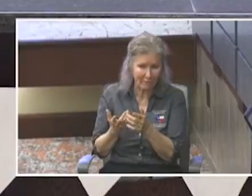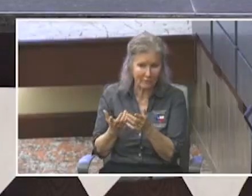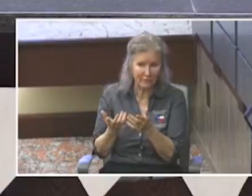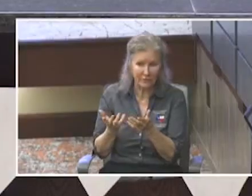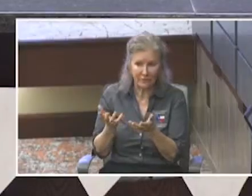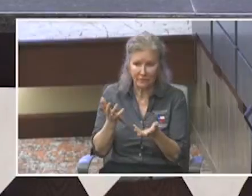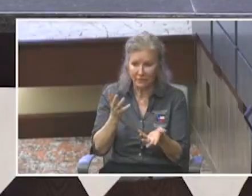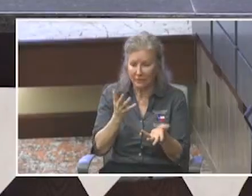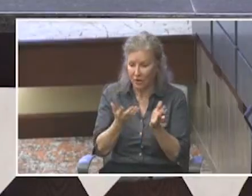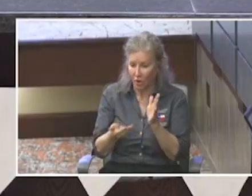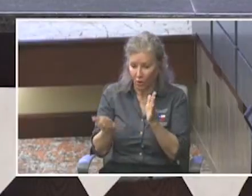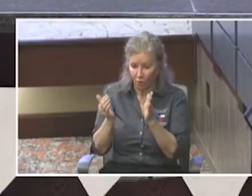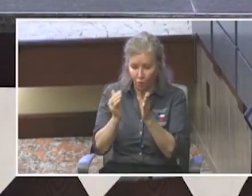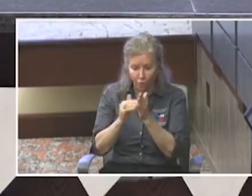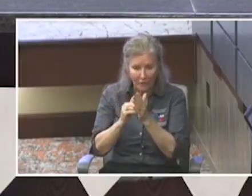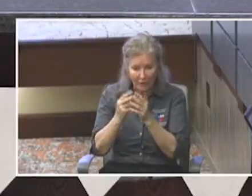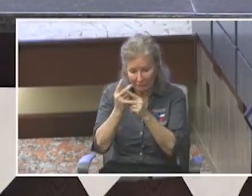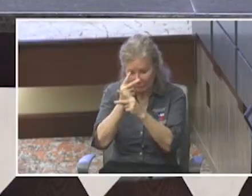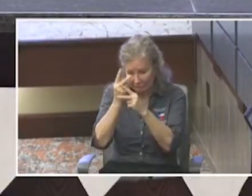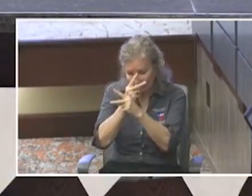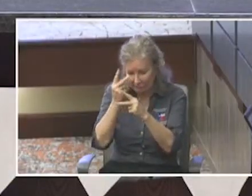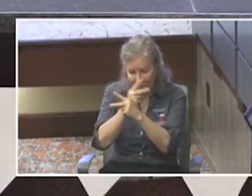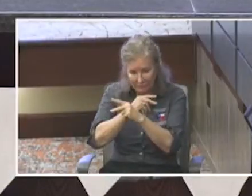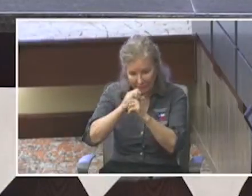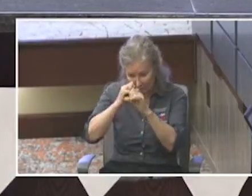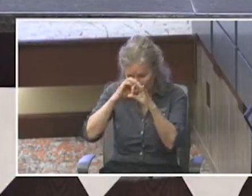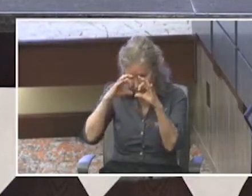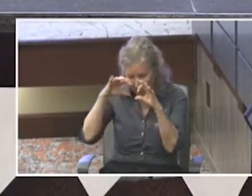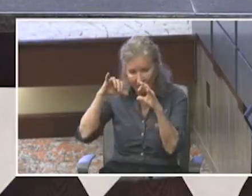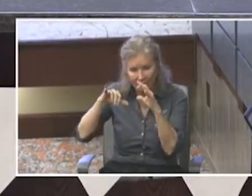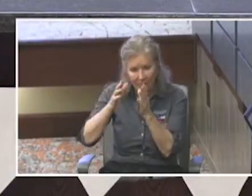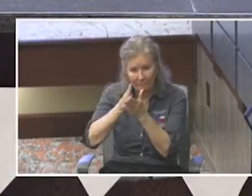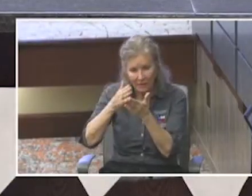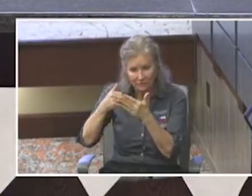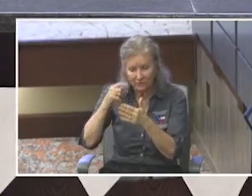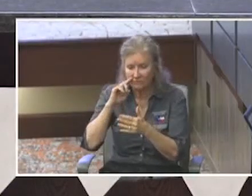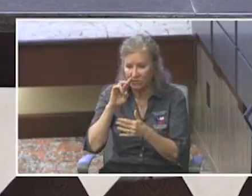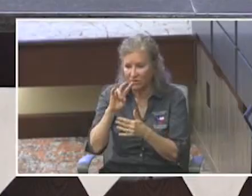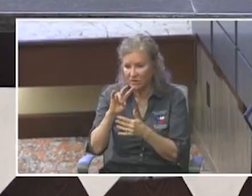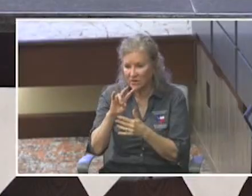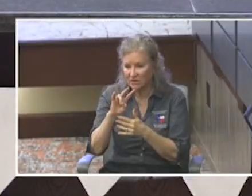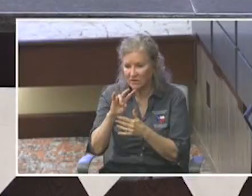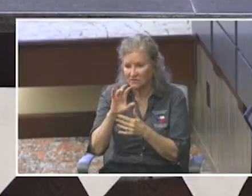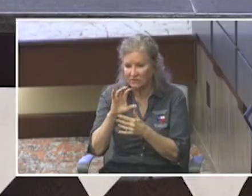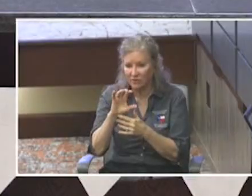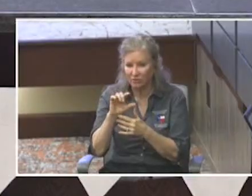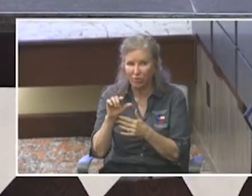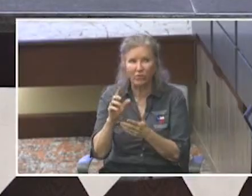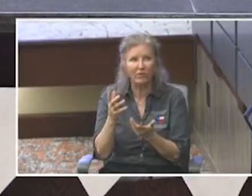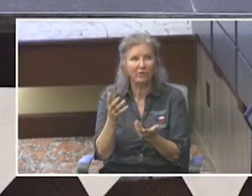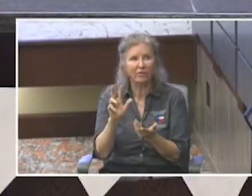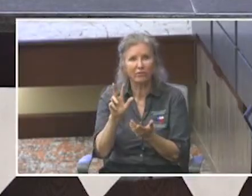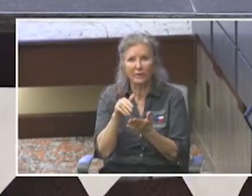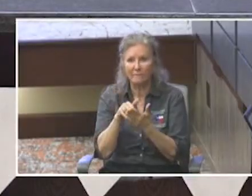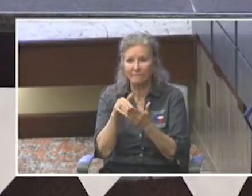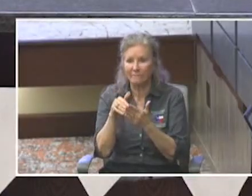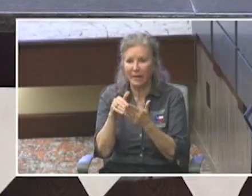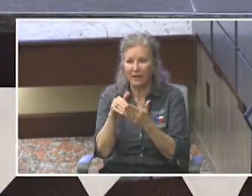recasting a budget showing that increment? Let me say it's going about $700 a quarter. That's about $3 million for the whole